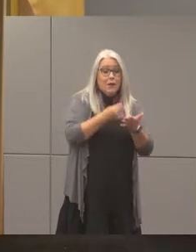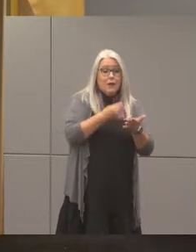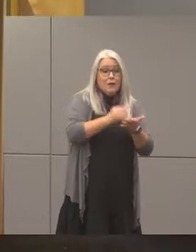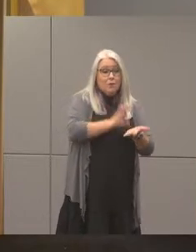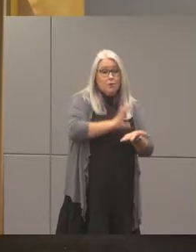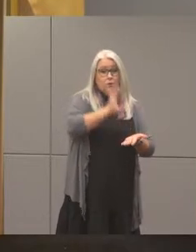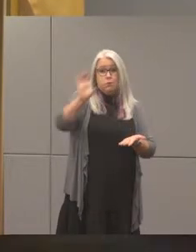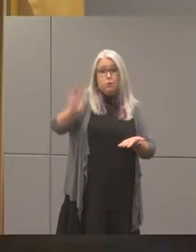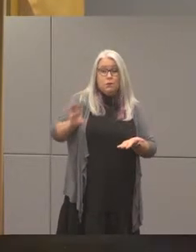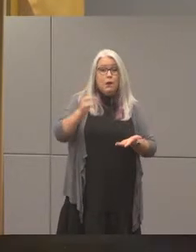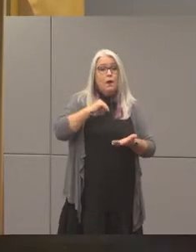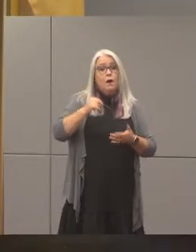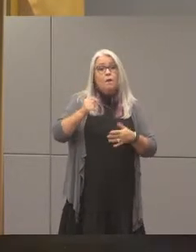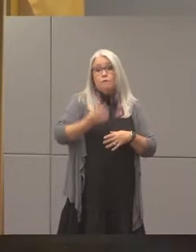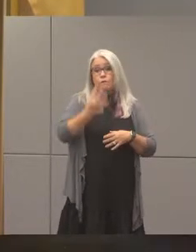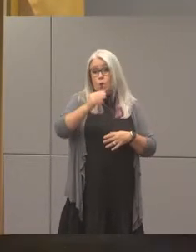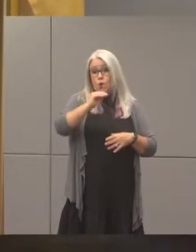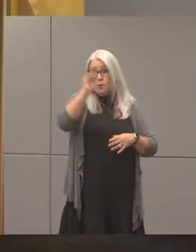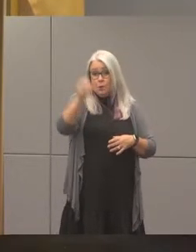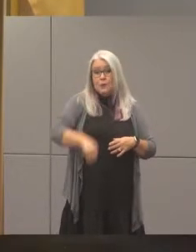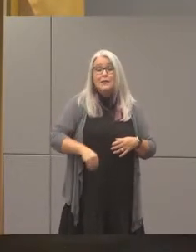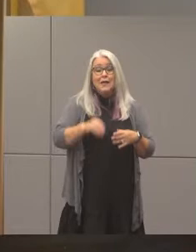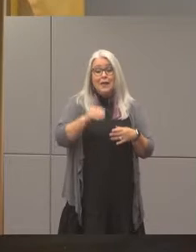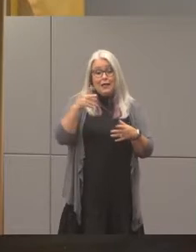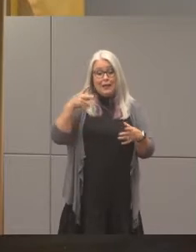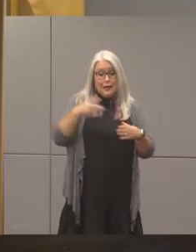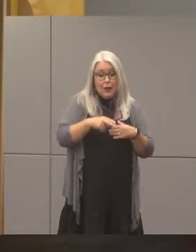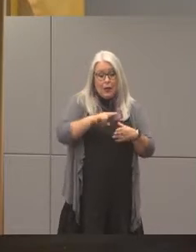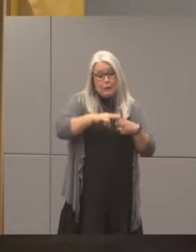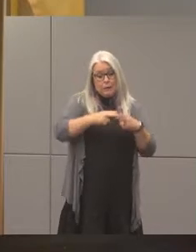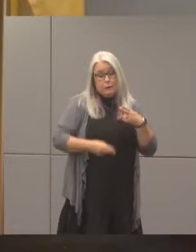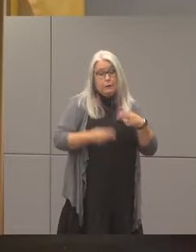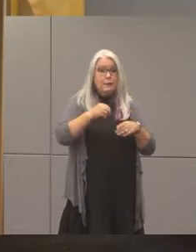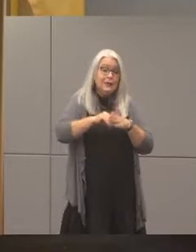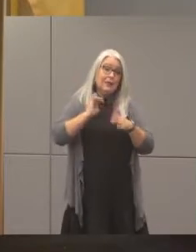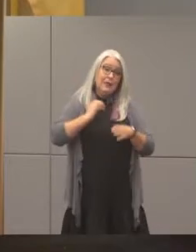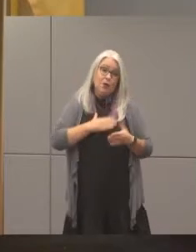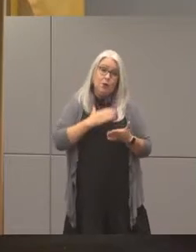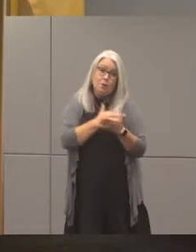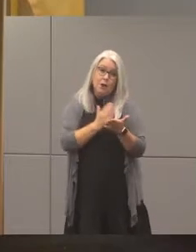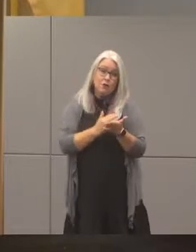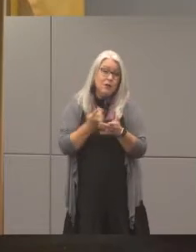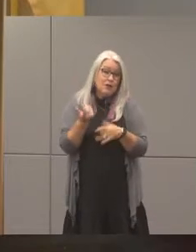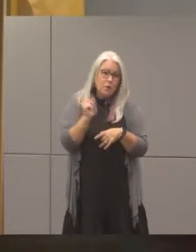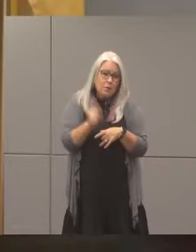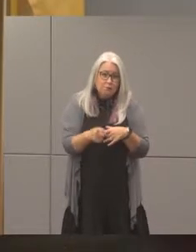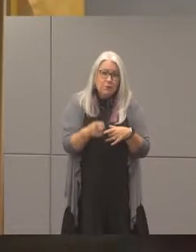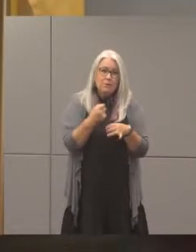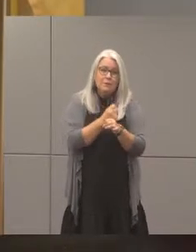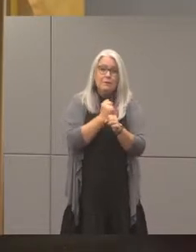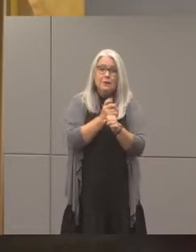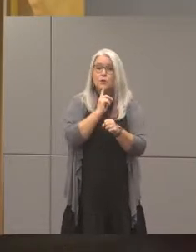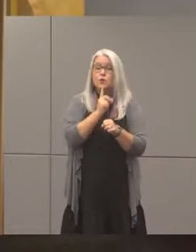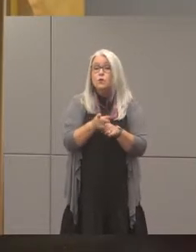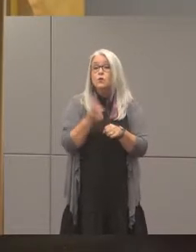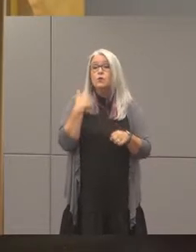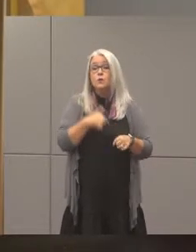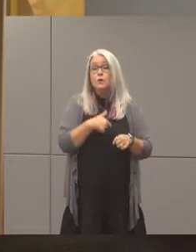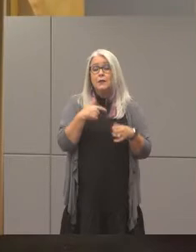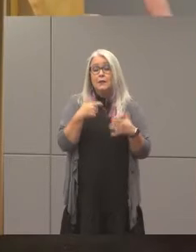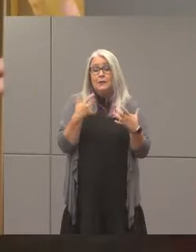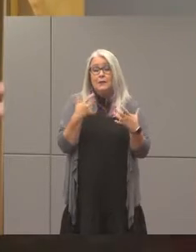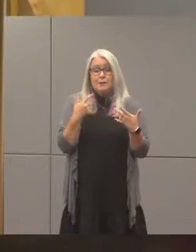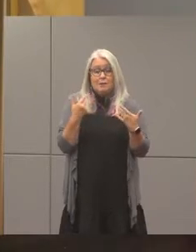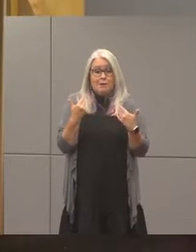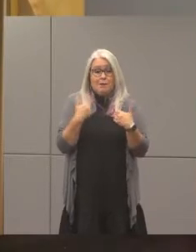4% cut in our budget. And yet, we have to ensure that we make